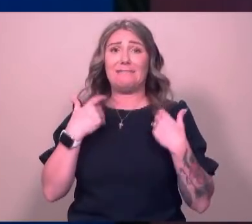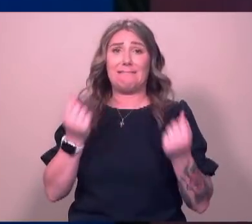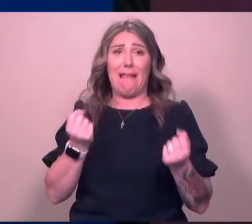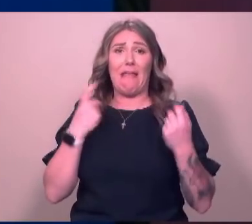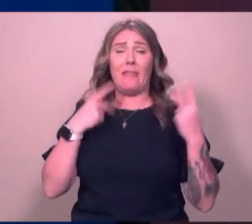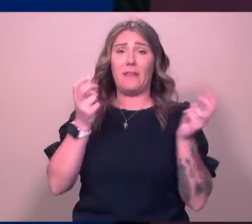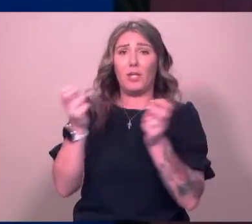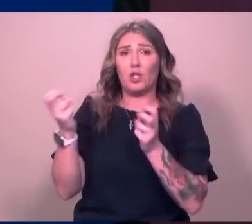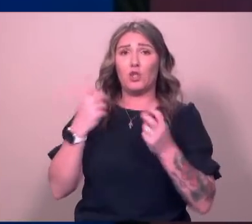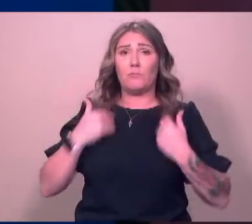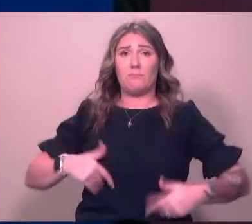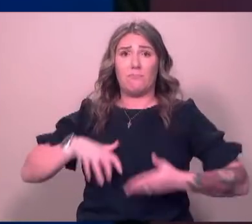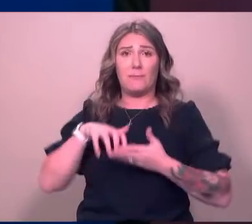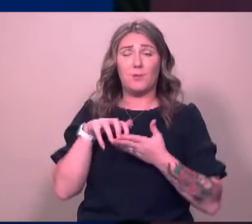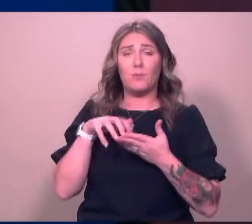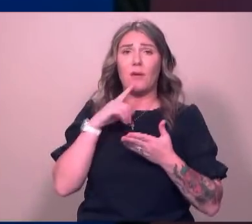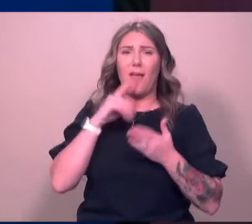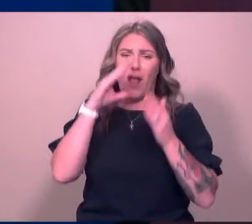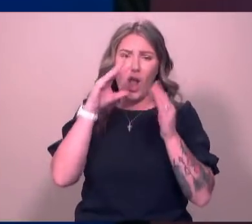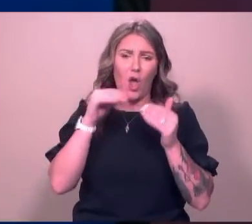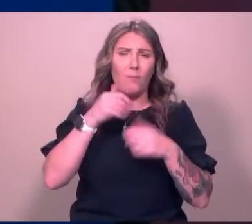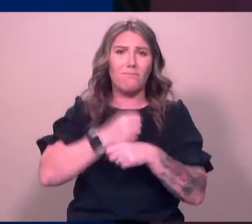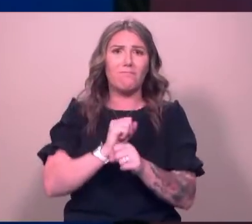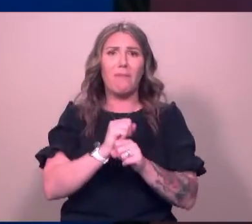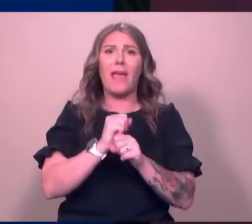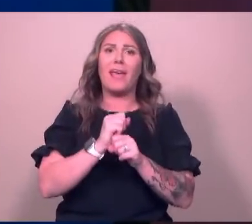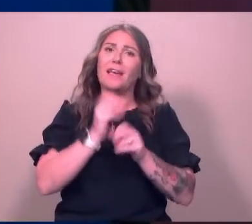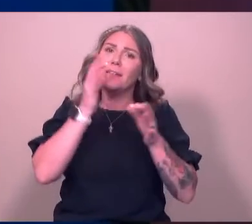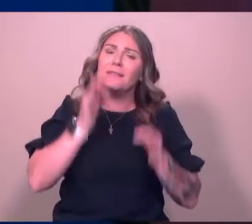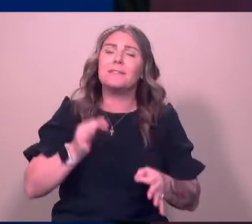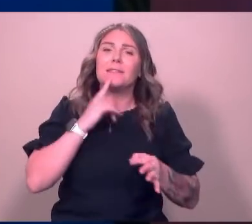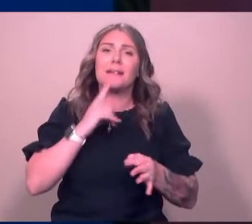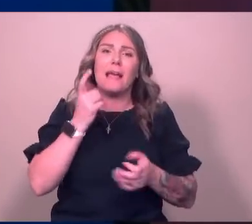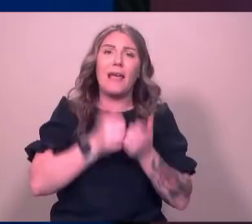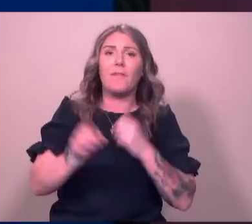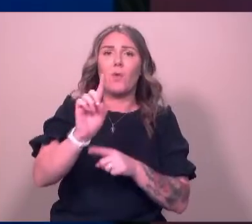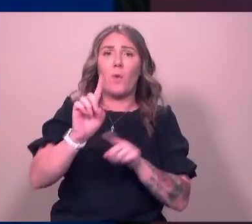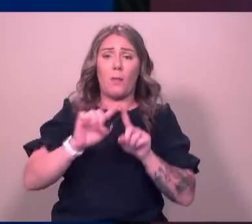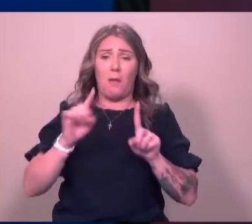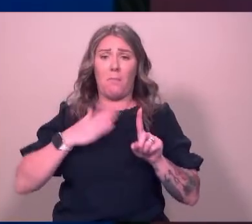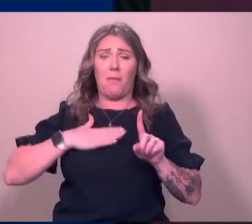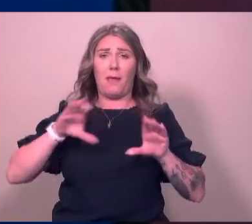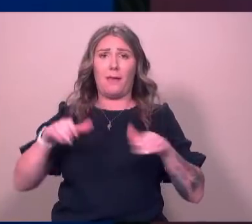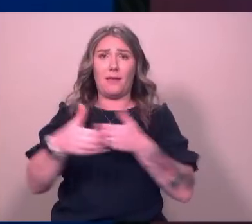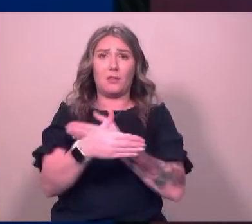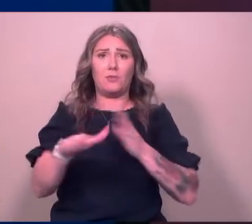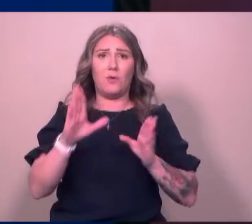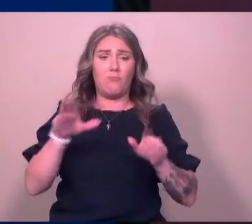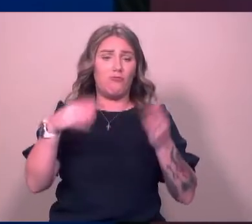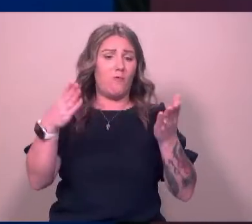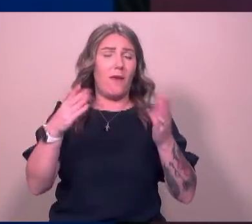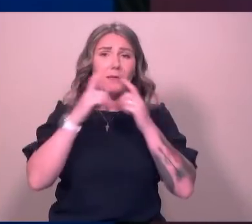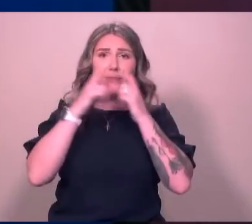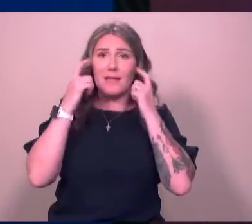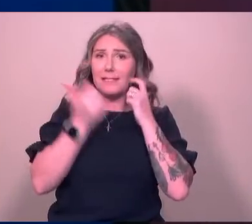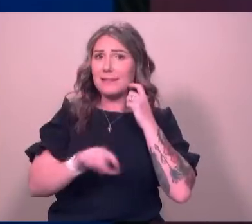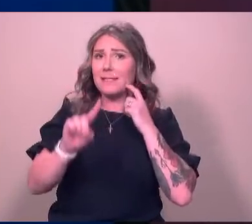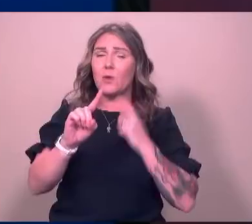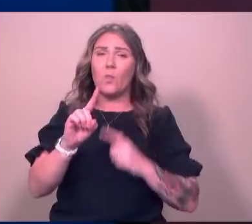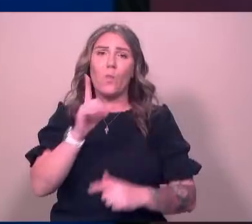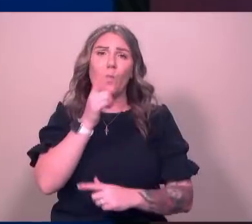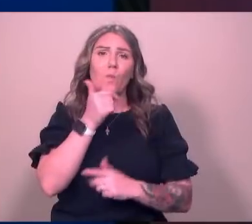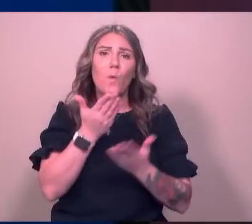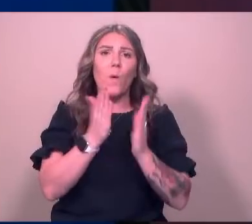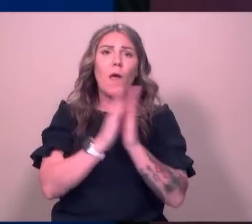I told them I hoped they would make the choice everywhere, but especially in my classroom, that I would provide a mask to anyone who asked. I